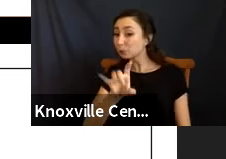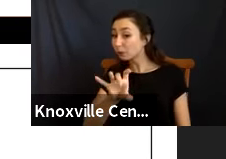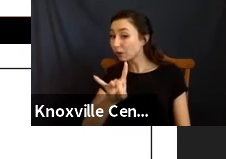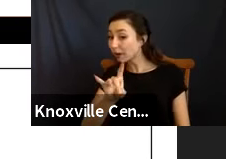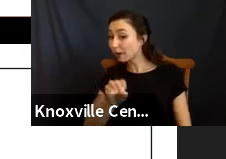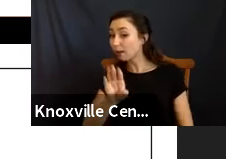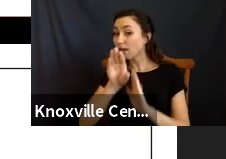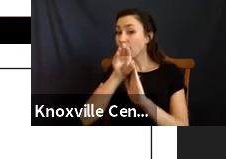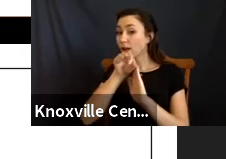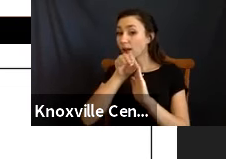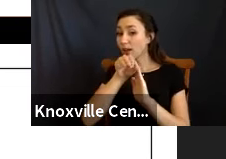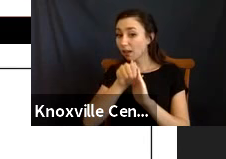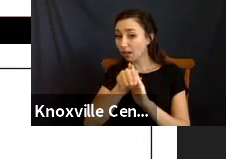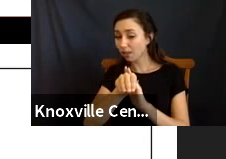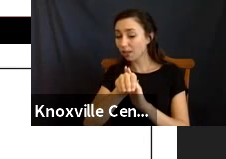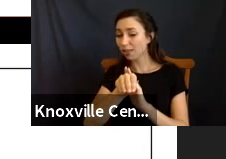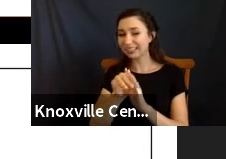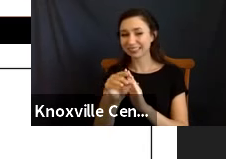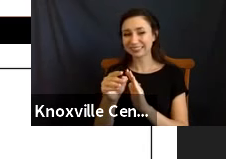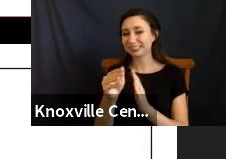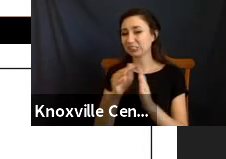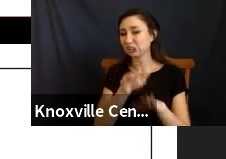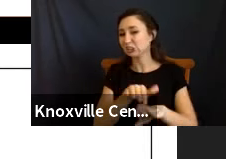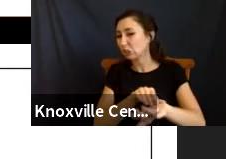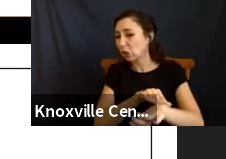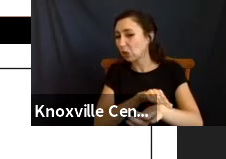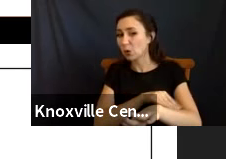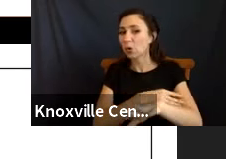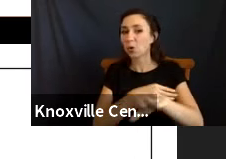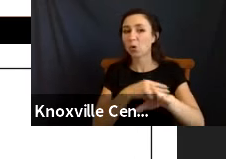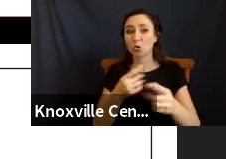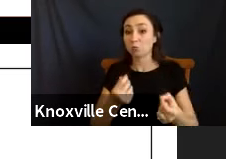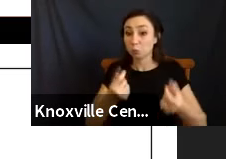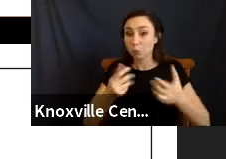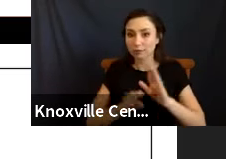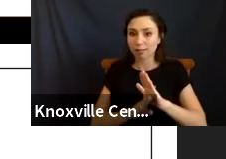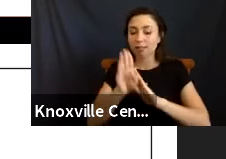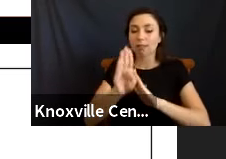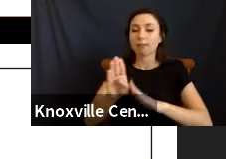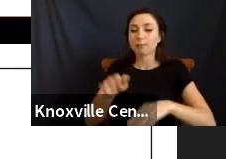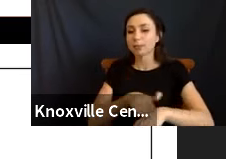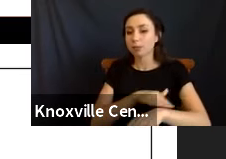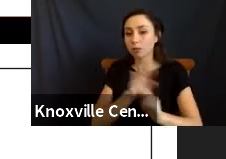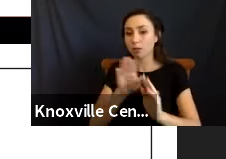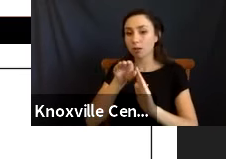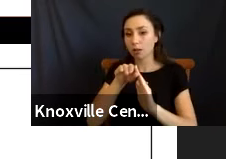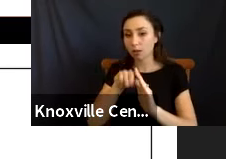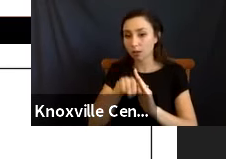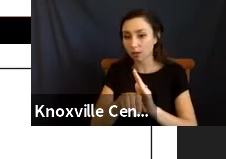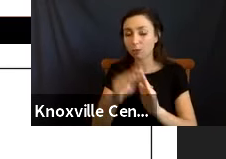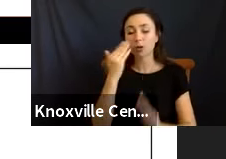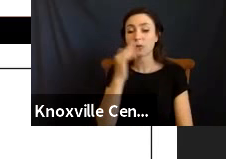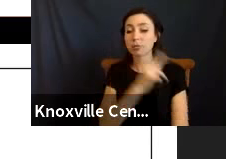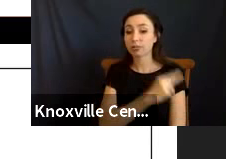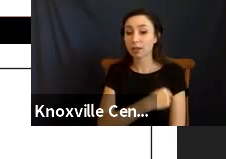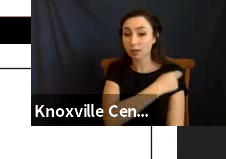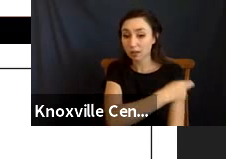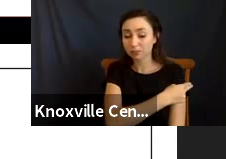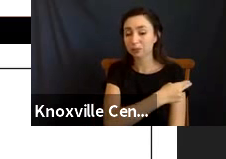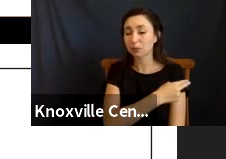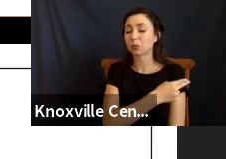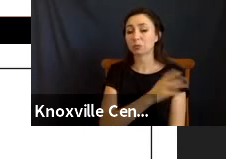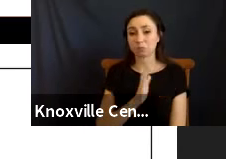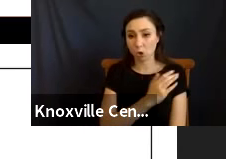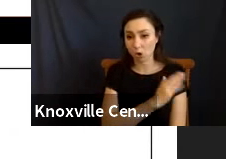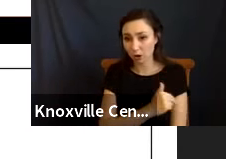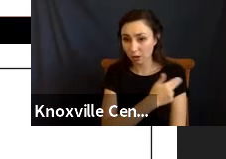come down, but we're just ever slowly coming down. And I know at our hospital in the last few days, we've started to see an increase, and we're not sure